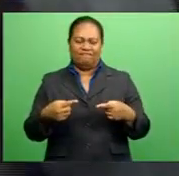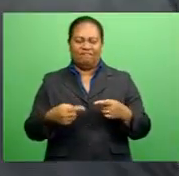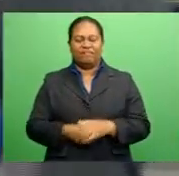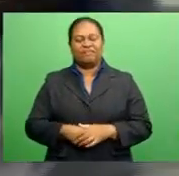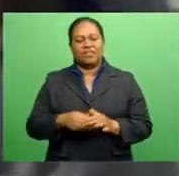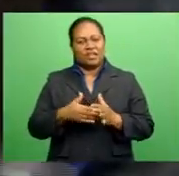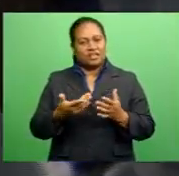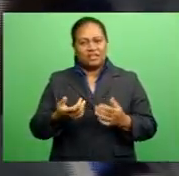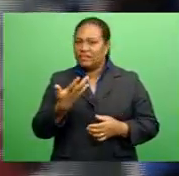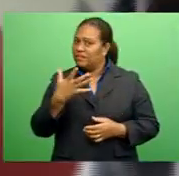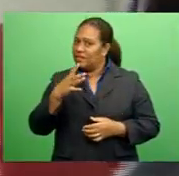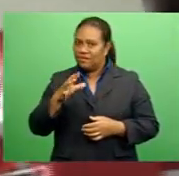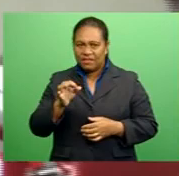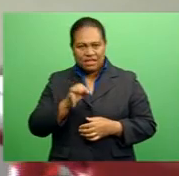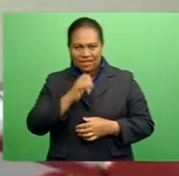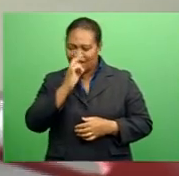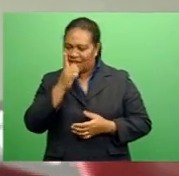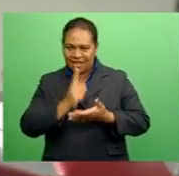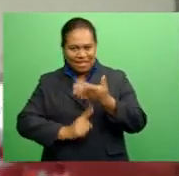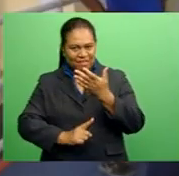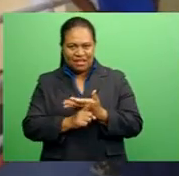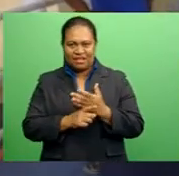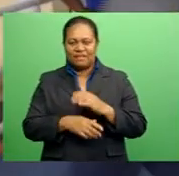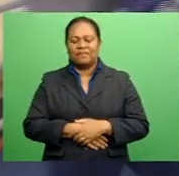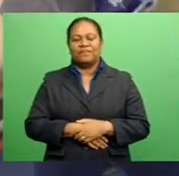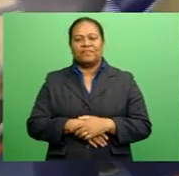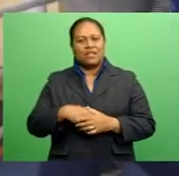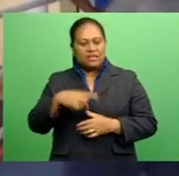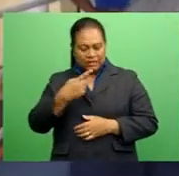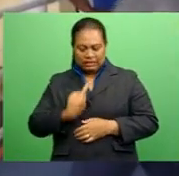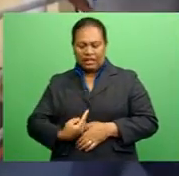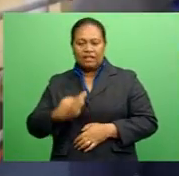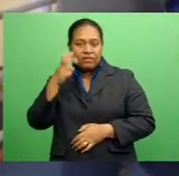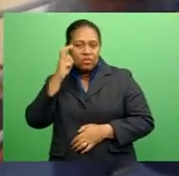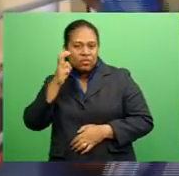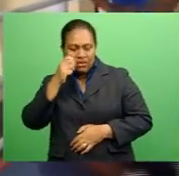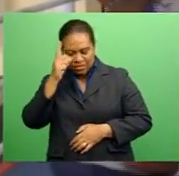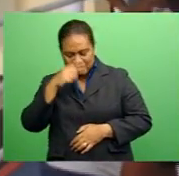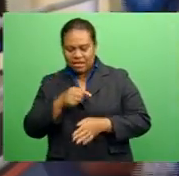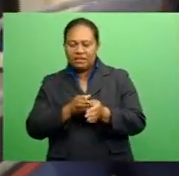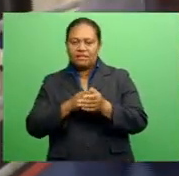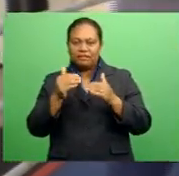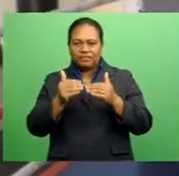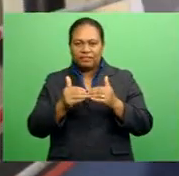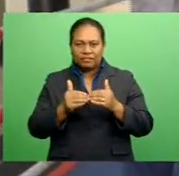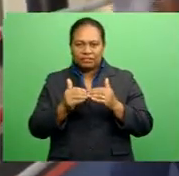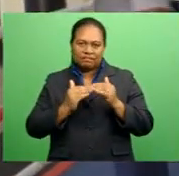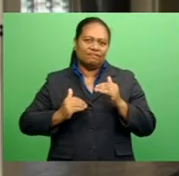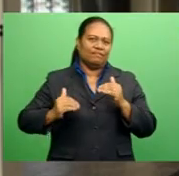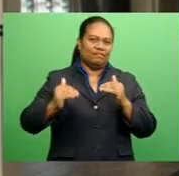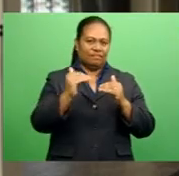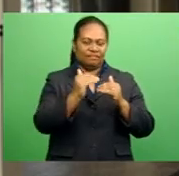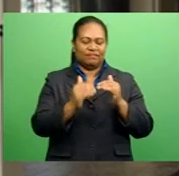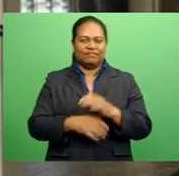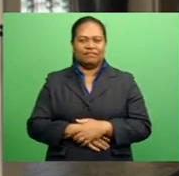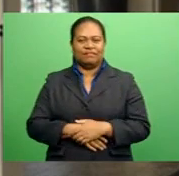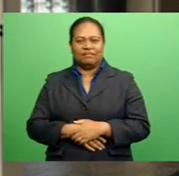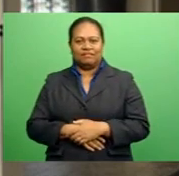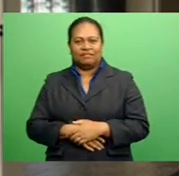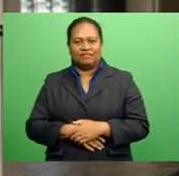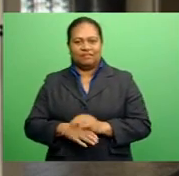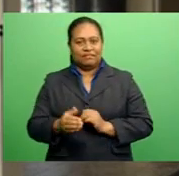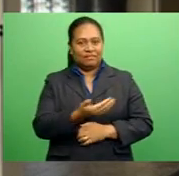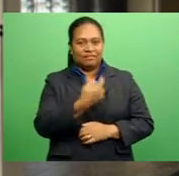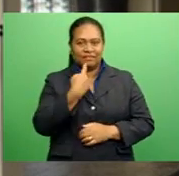not possible anytime soon, Davule says self-training is the only way forward. Every night I used to go home, watch all